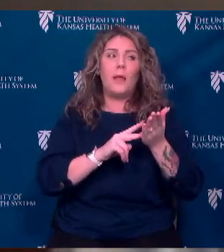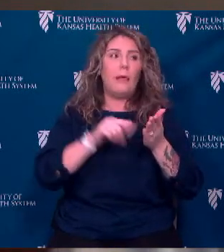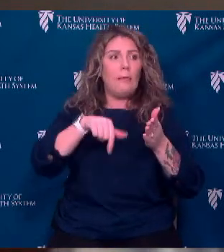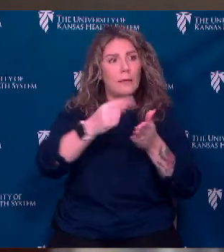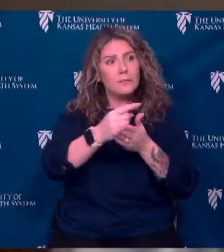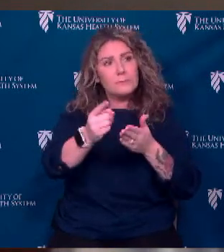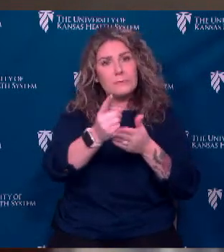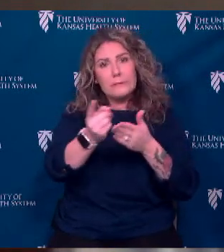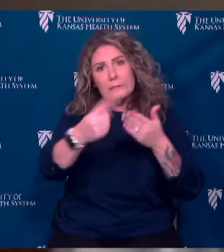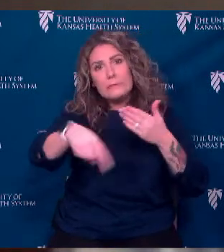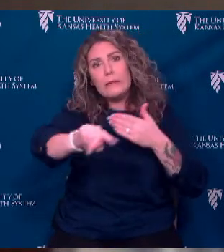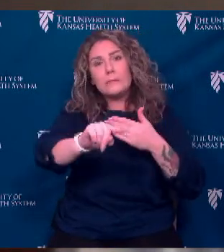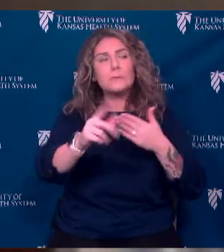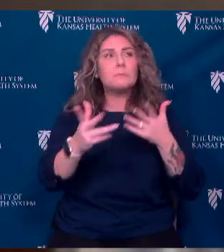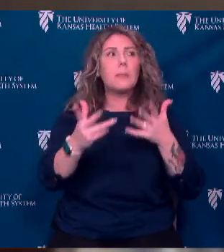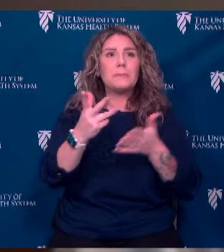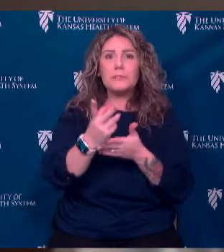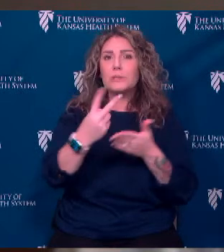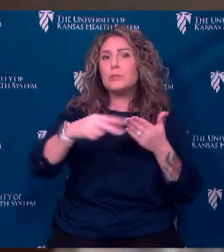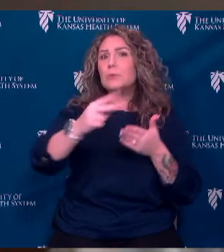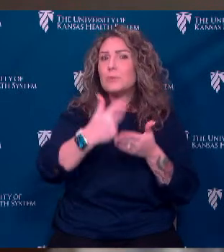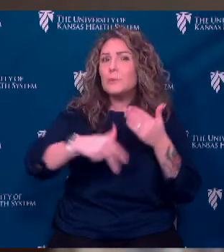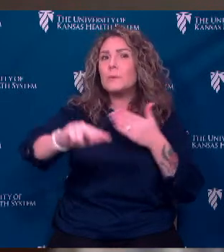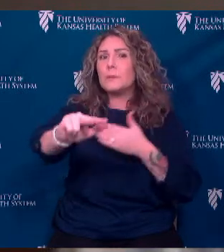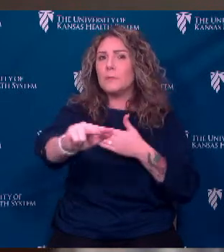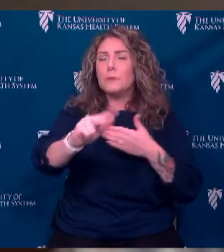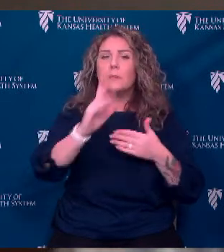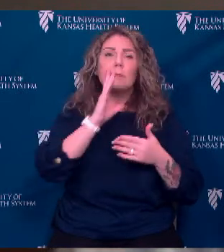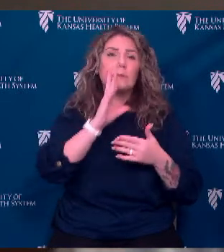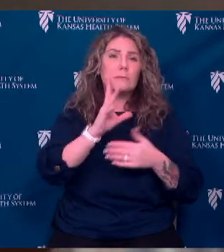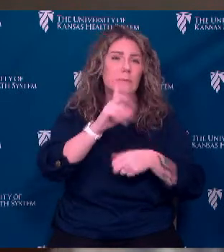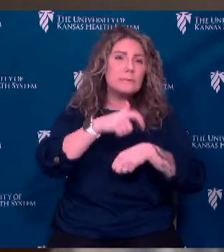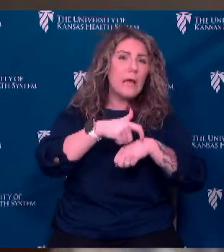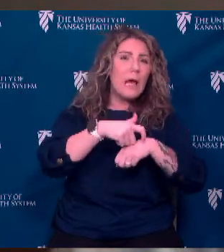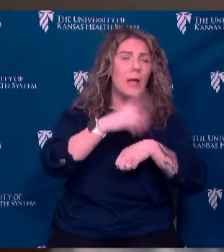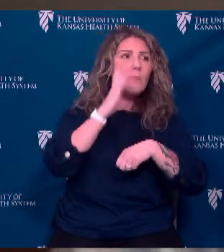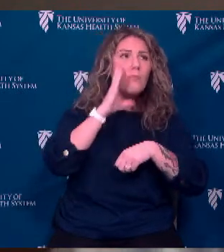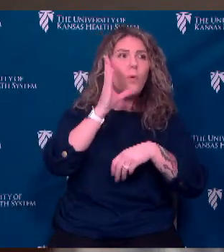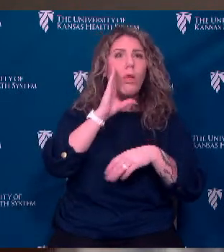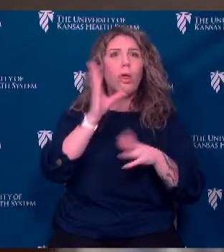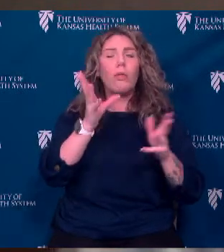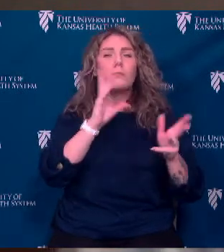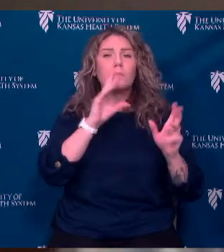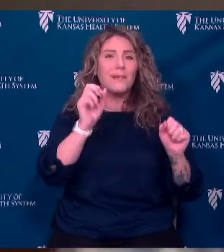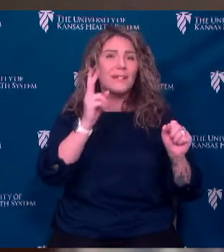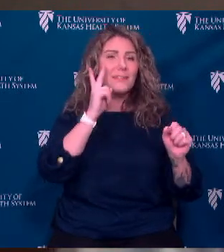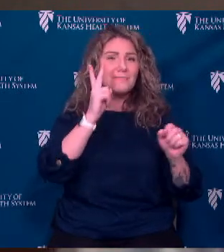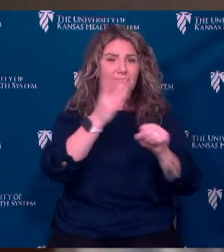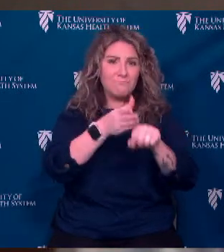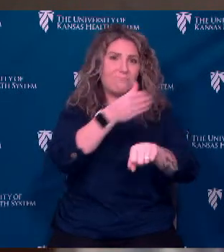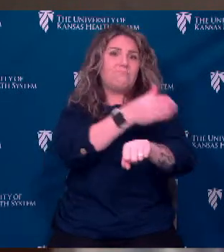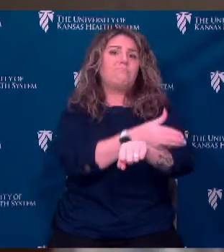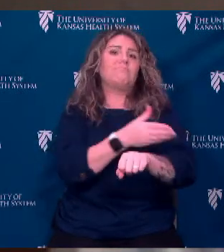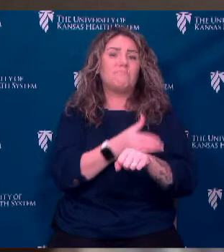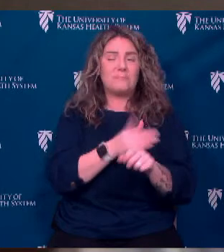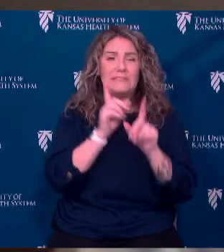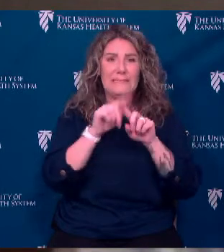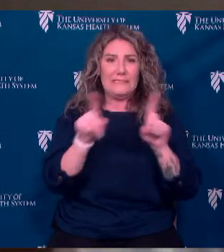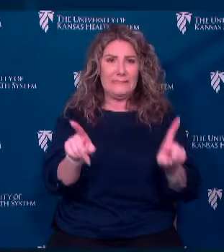week, probably the week after. 3 weeks out, we're looking at a time where we're really able to see something completely